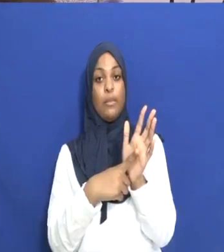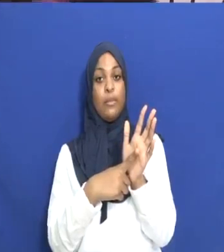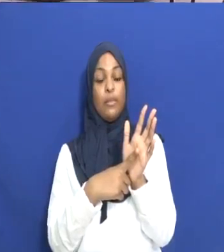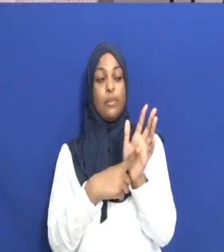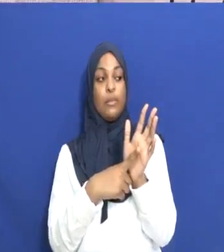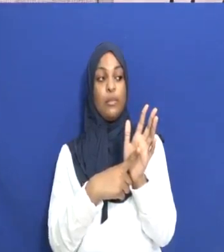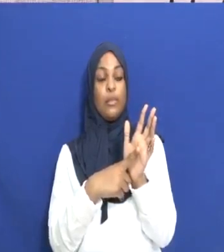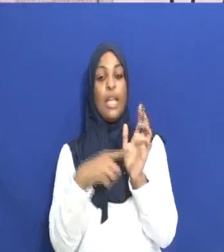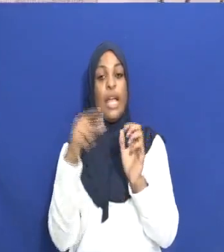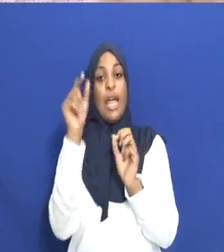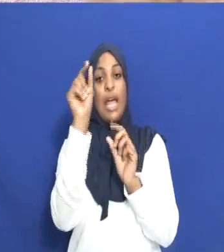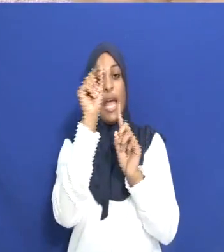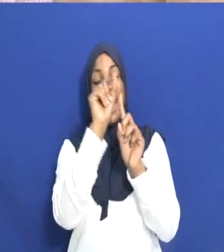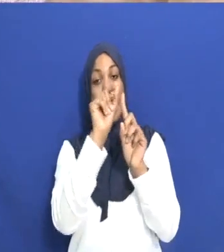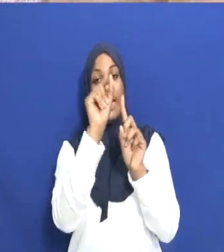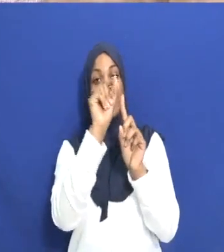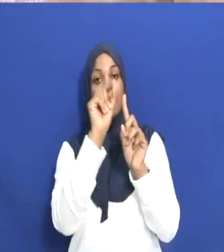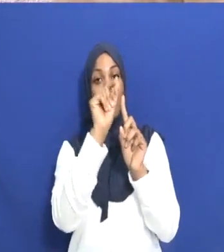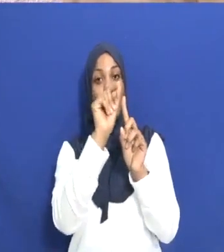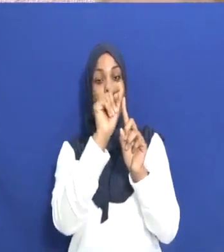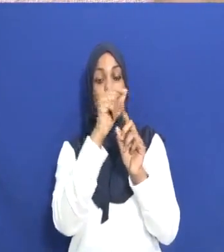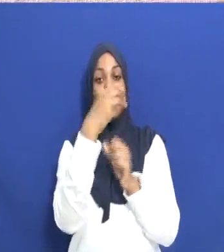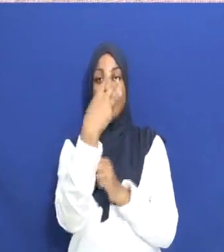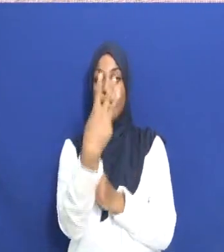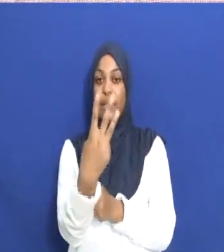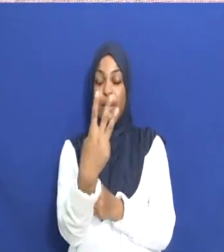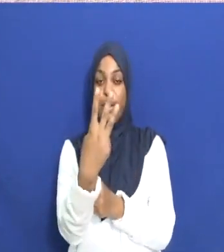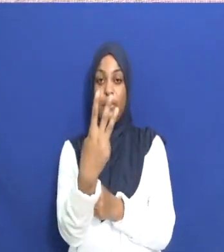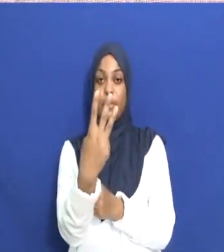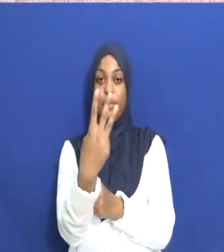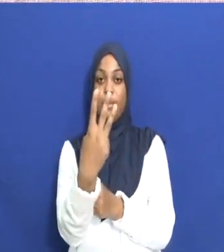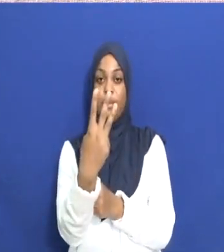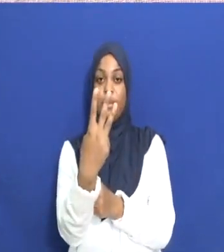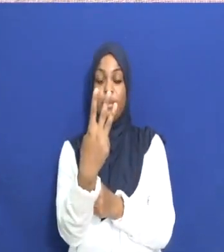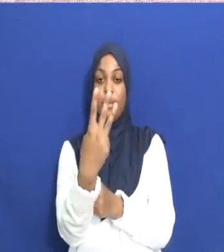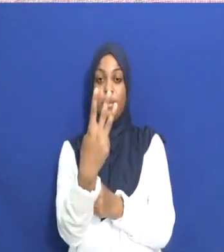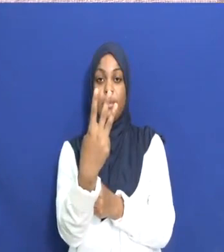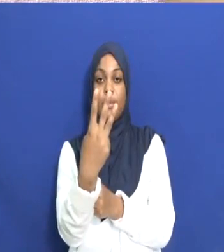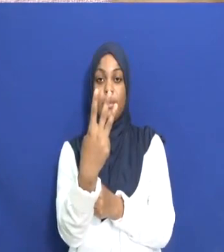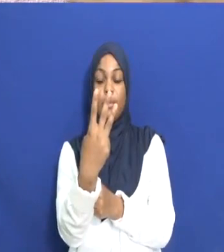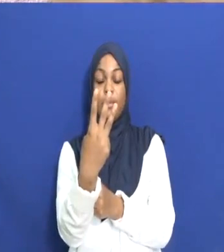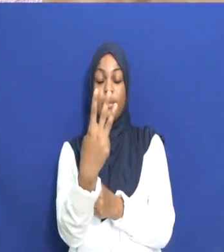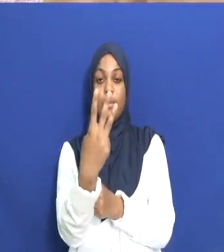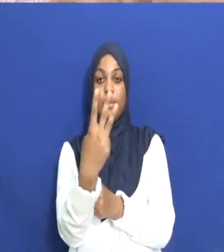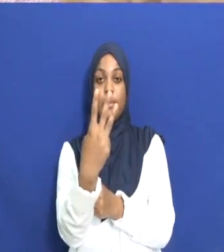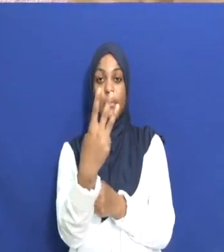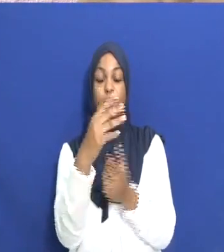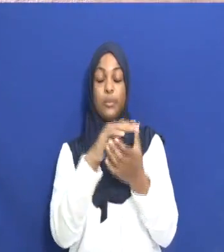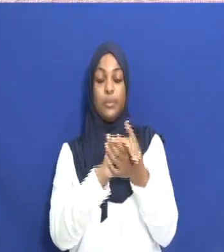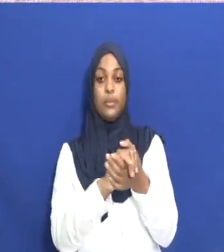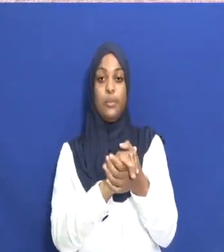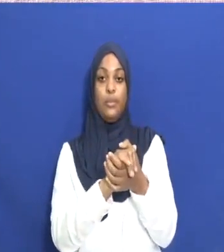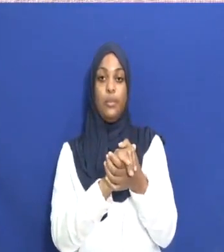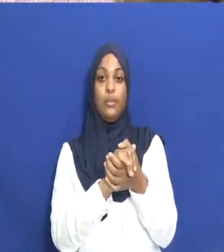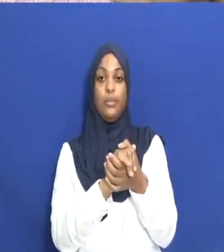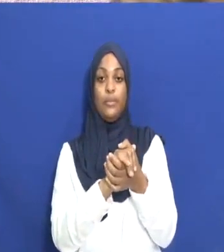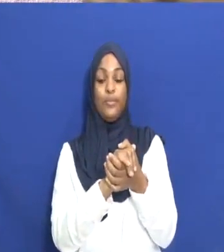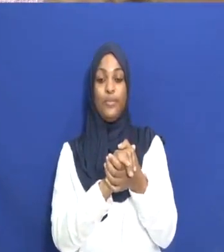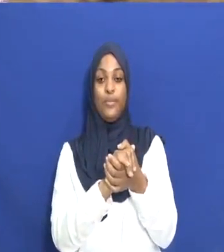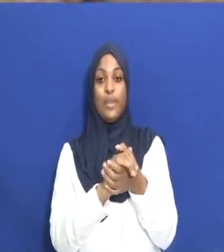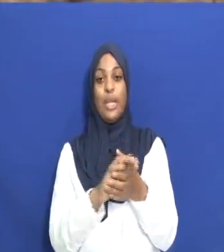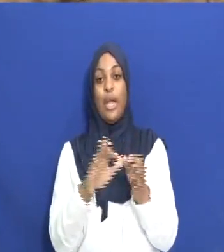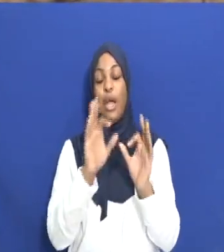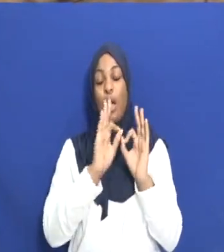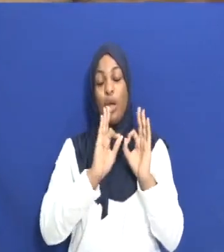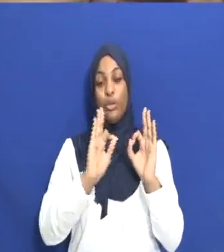exponent 3. 6 exponent 3 in exponent form or in exponential form. Well, my